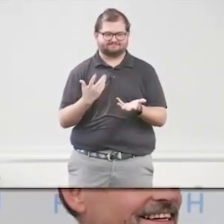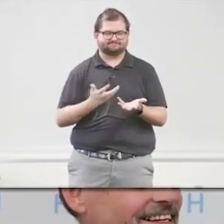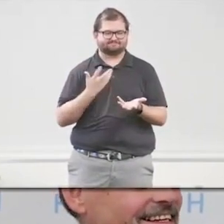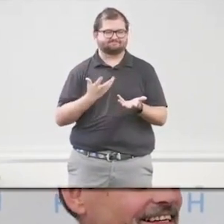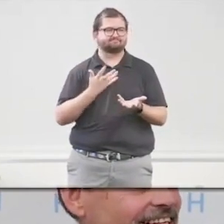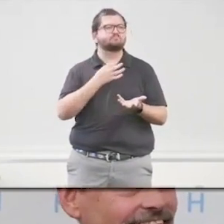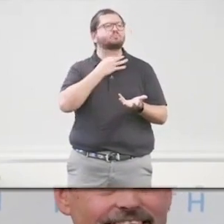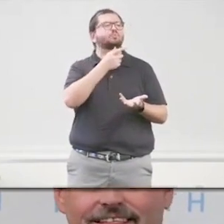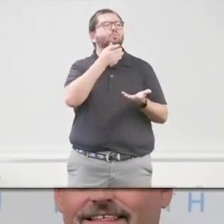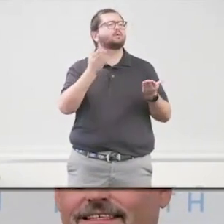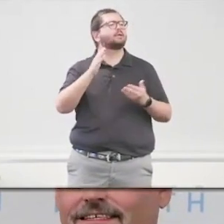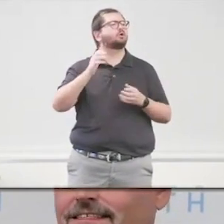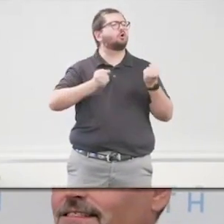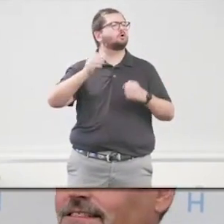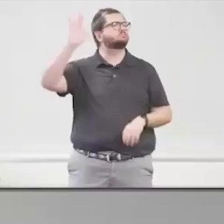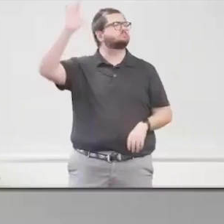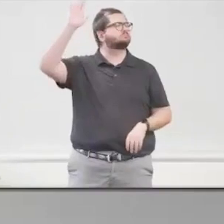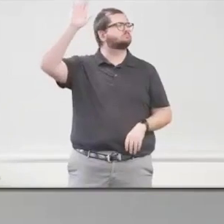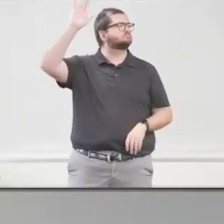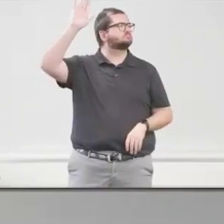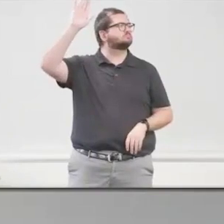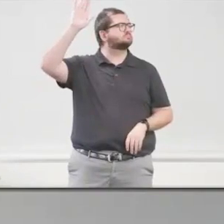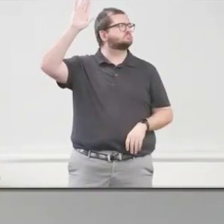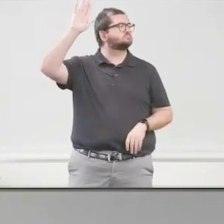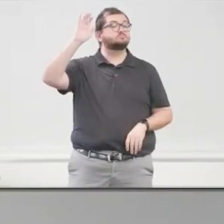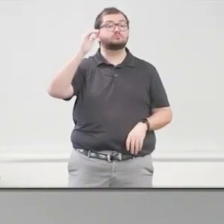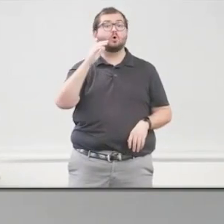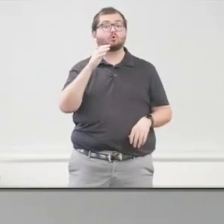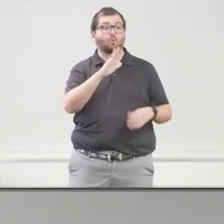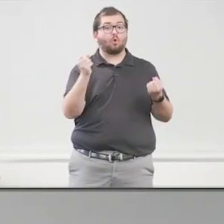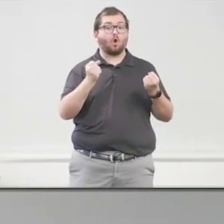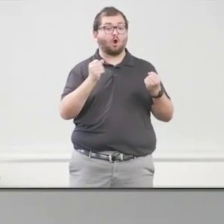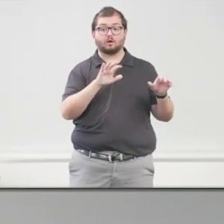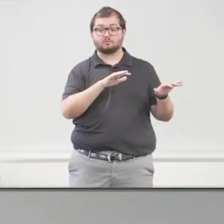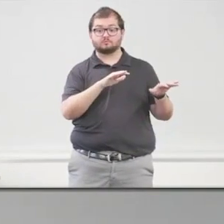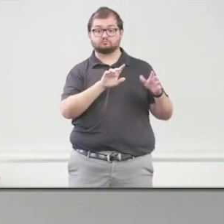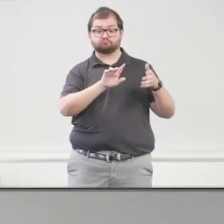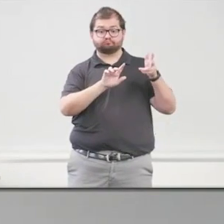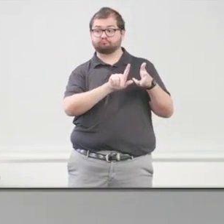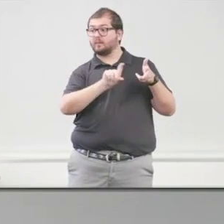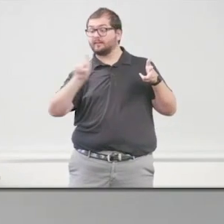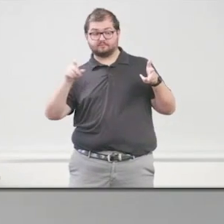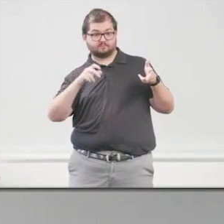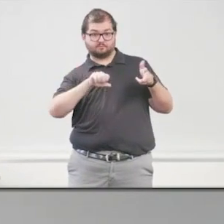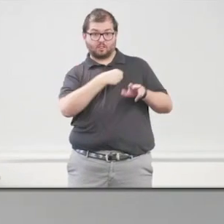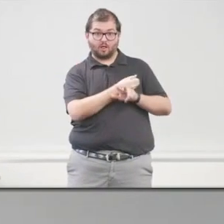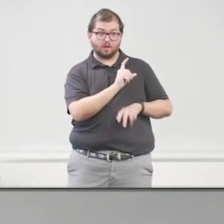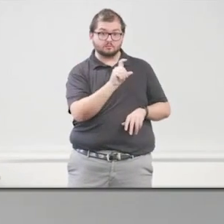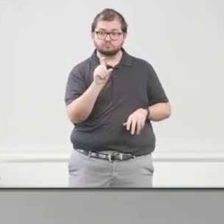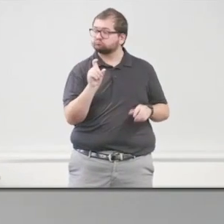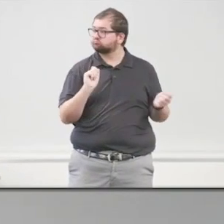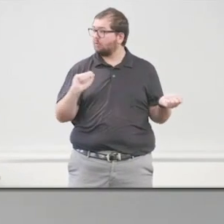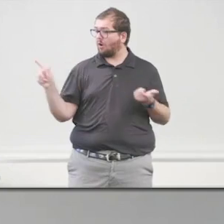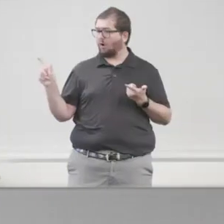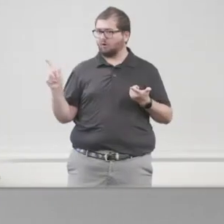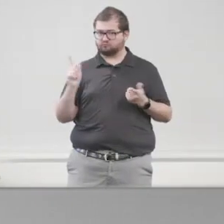anyone have a car in here? When you walked away from your car, did you lock it? Everybody did that, especially where we